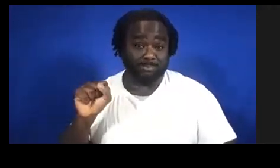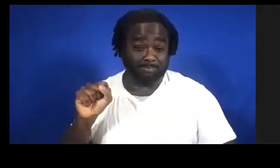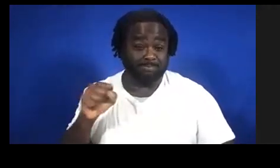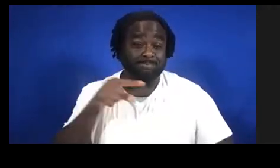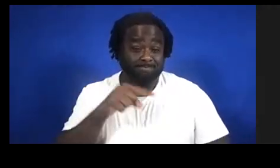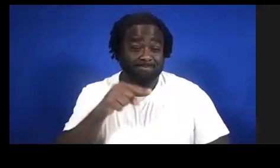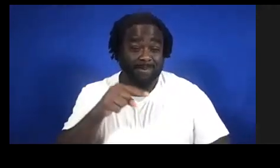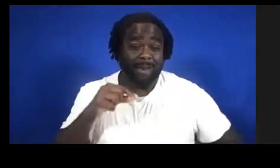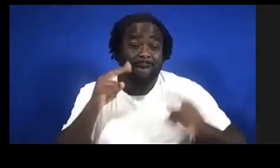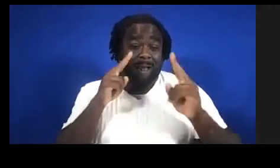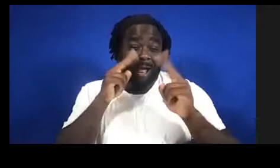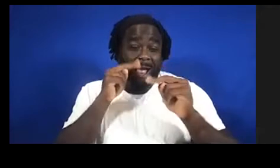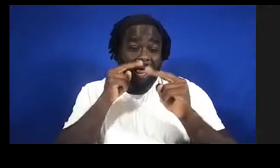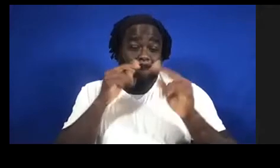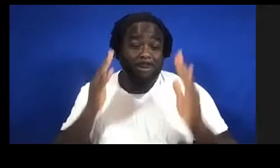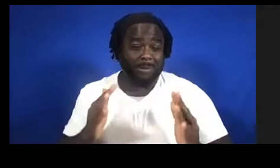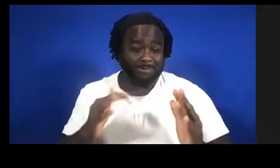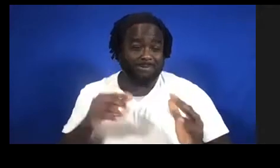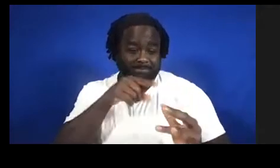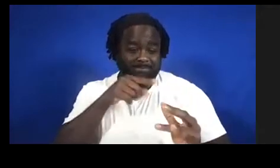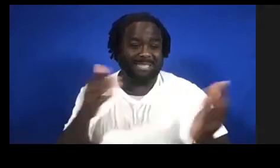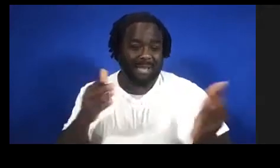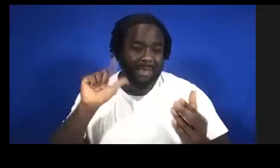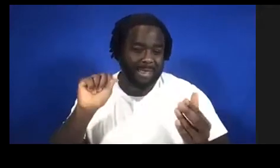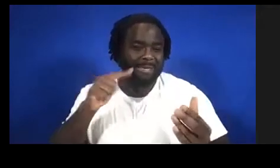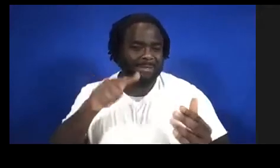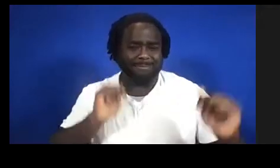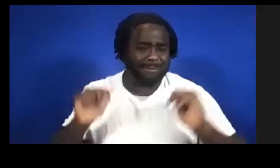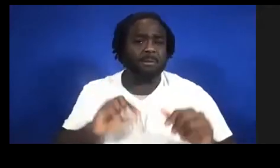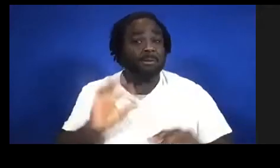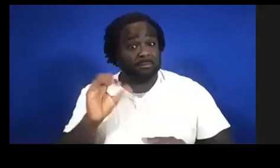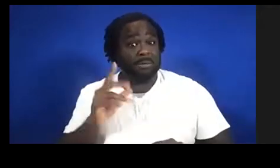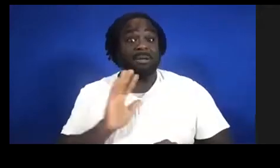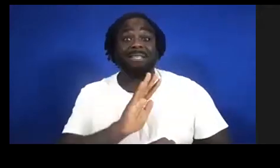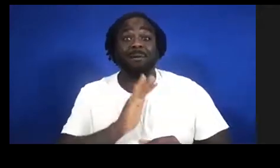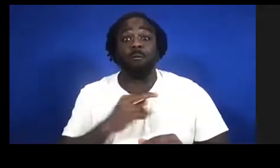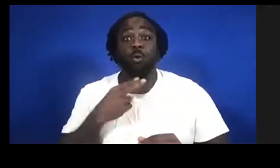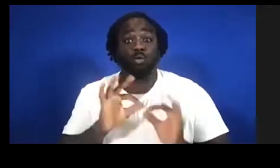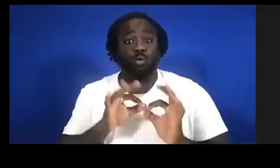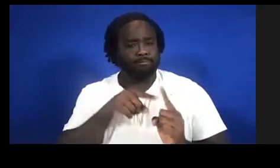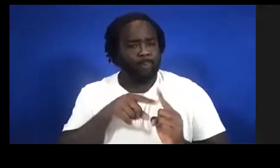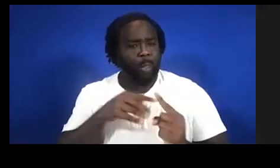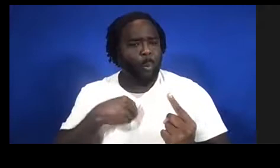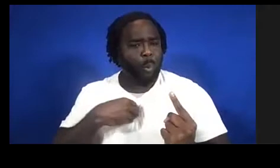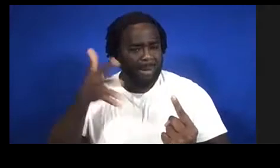Now, y'all know CJ, right? CJ Jones. He's a comedian, well-known comedian here in Los